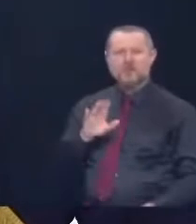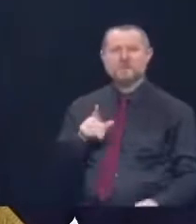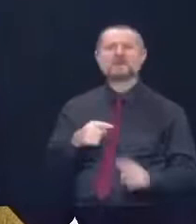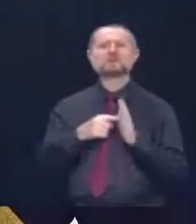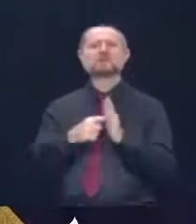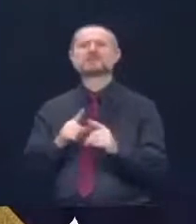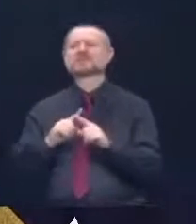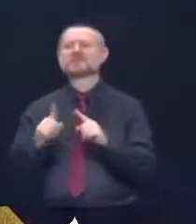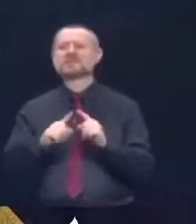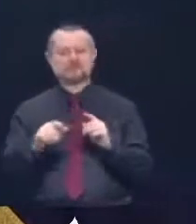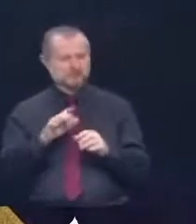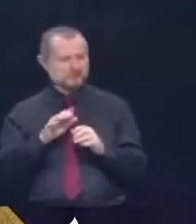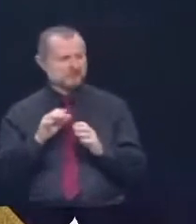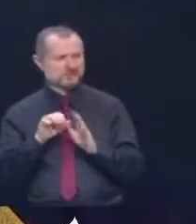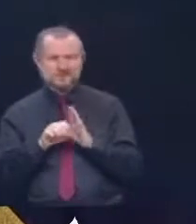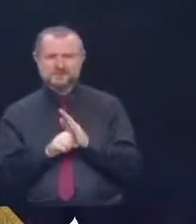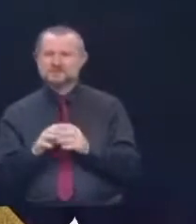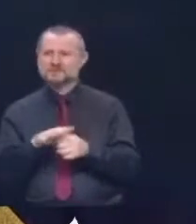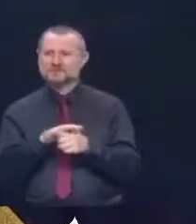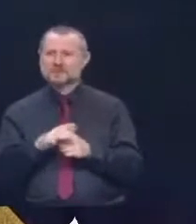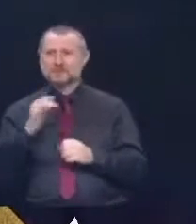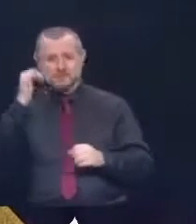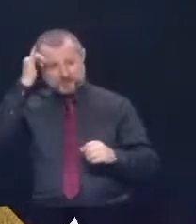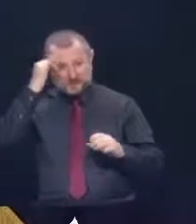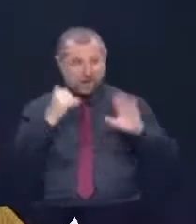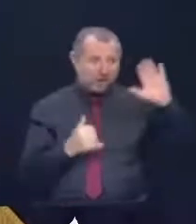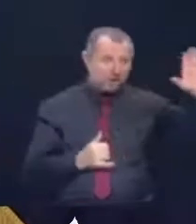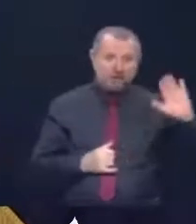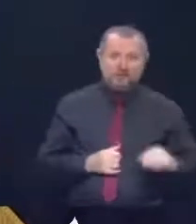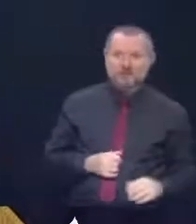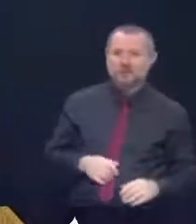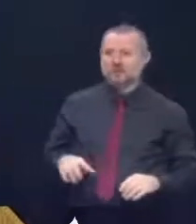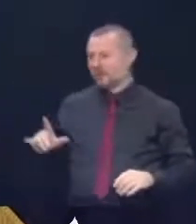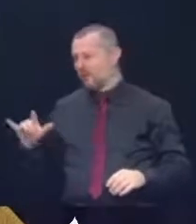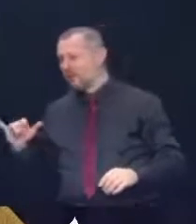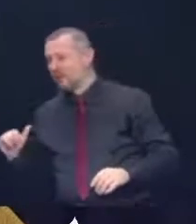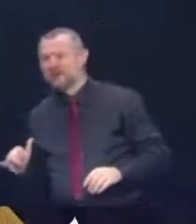You have senators from Buffalo. You have senators from Long Island.